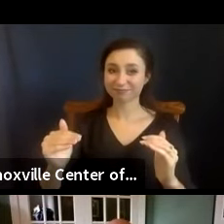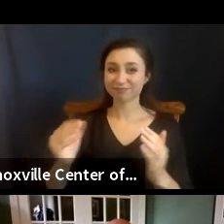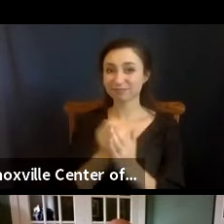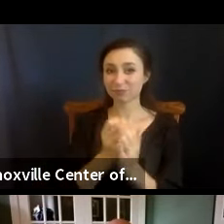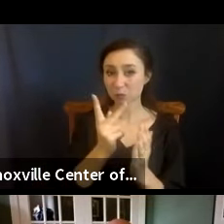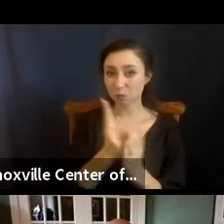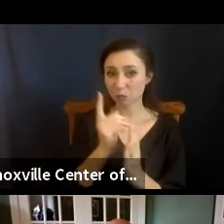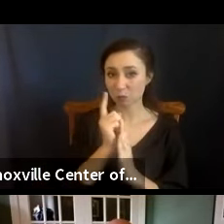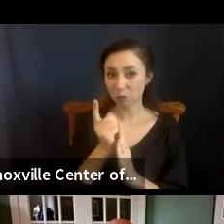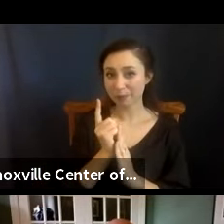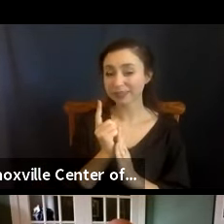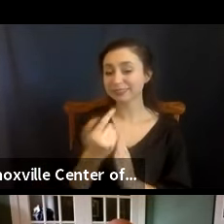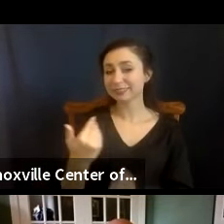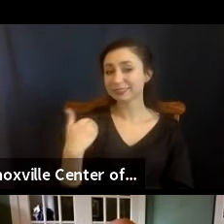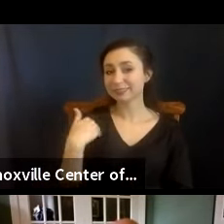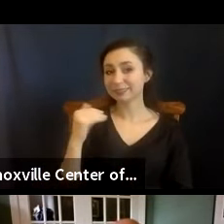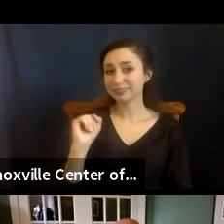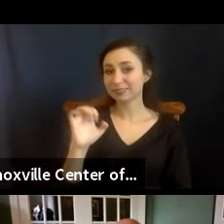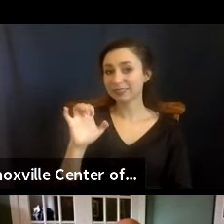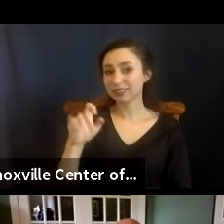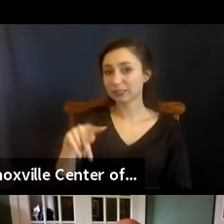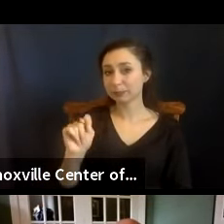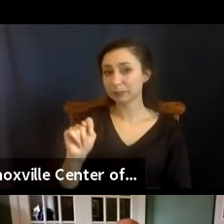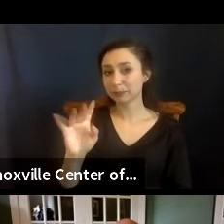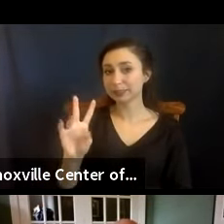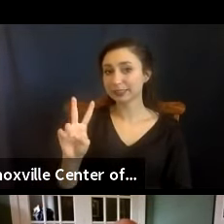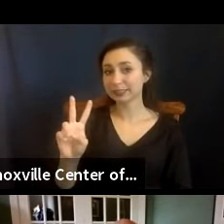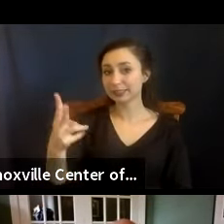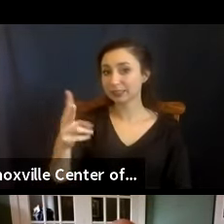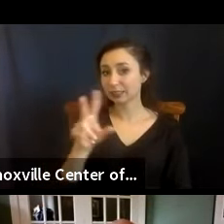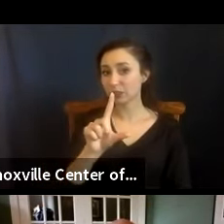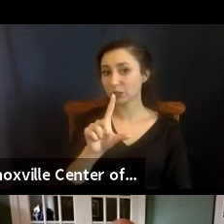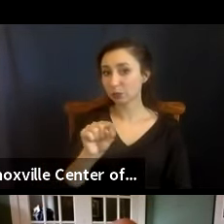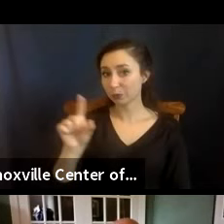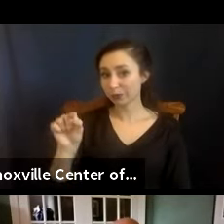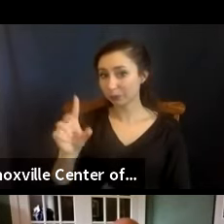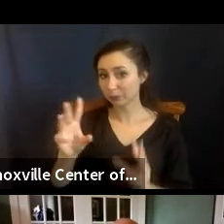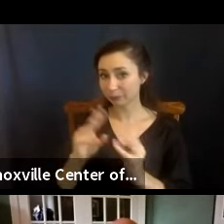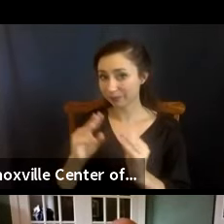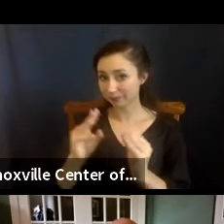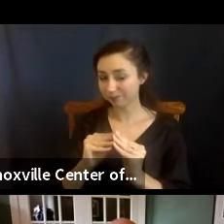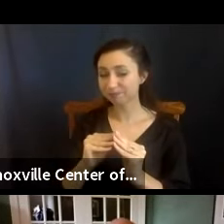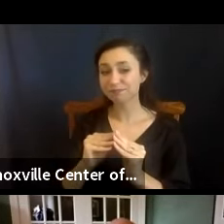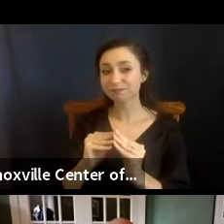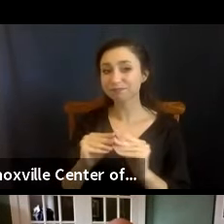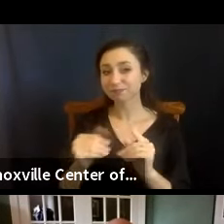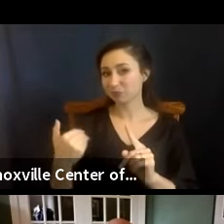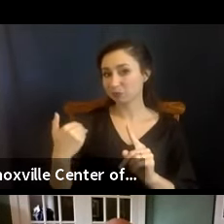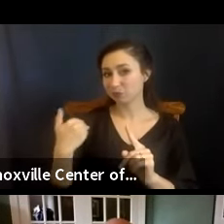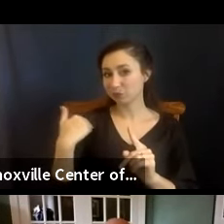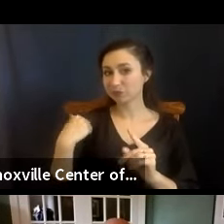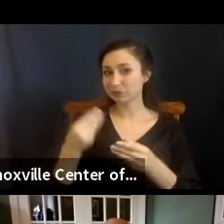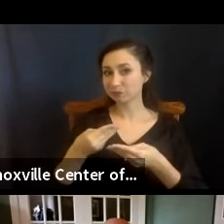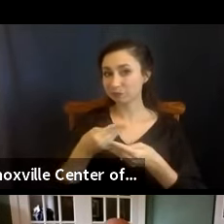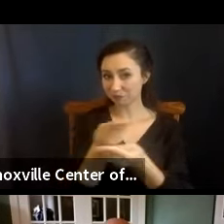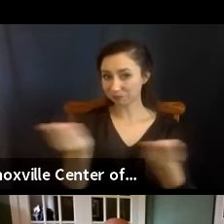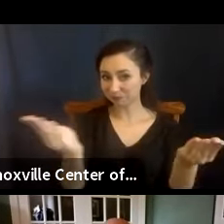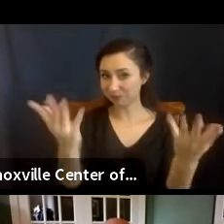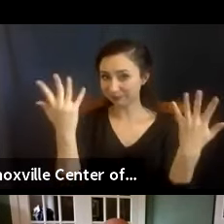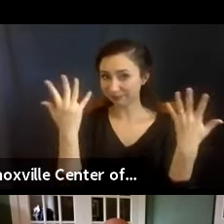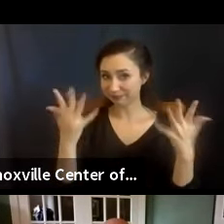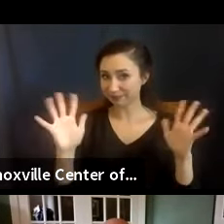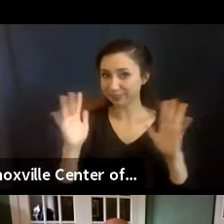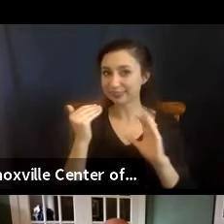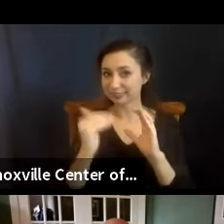approval of minutes from the September 2nd, 2020 meeting. And these have been previously distributed.